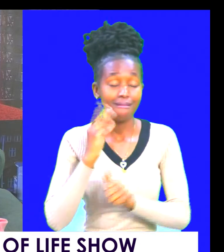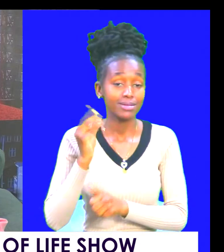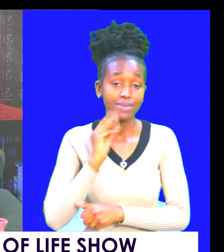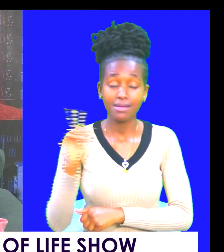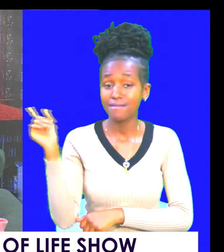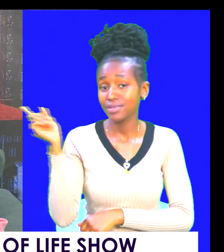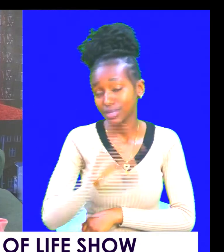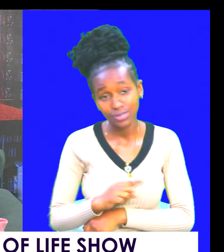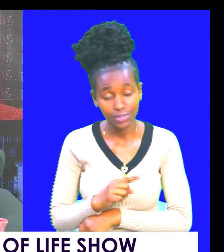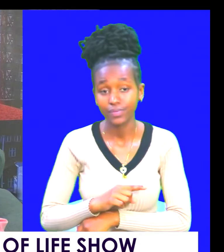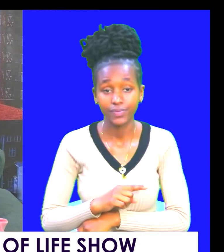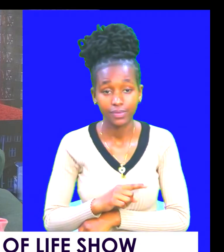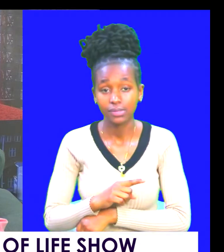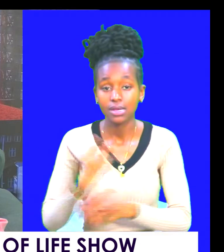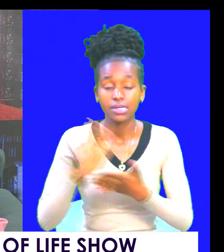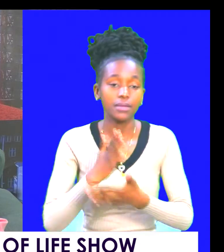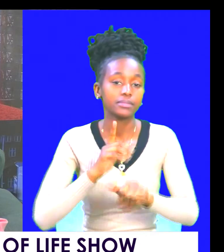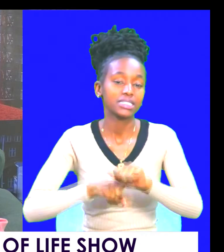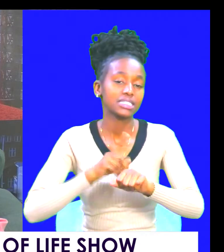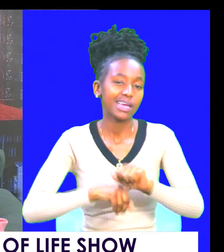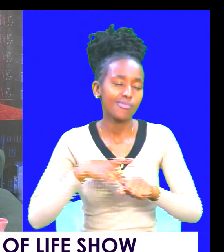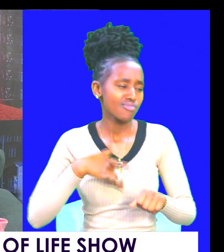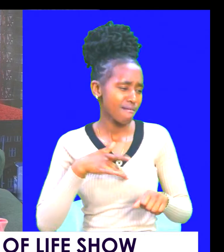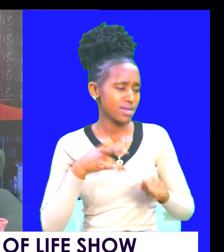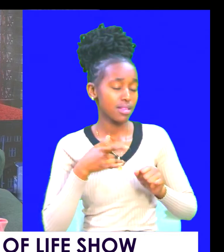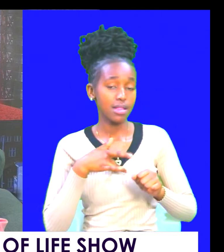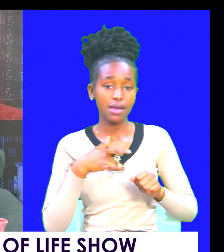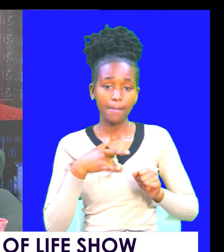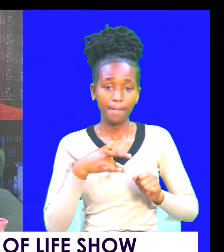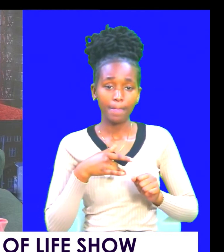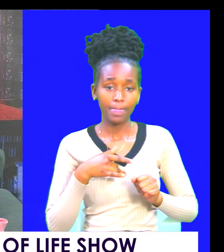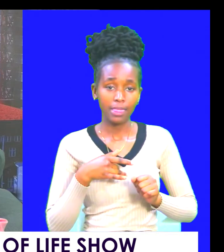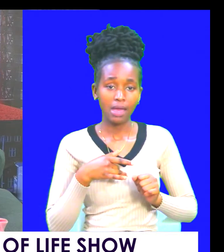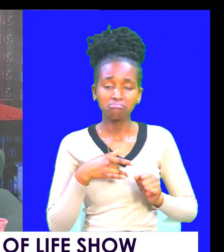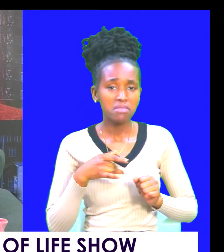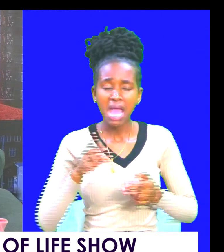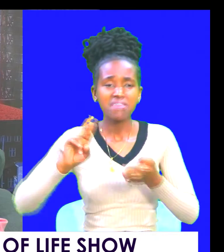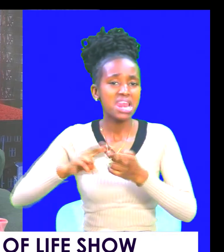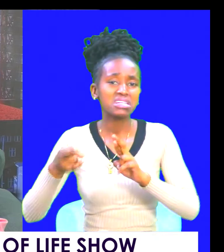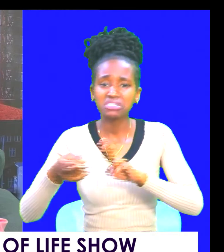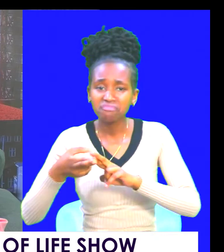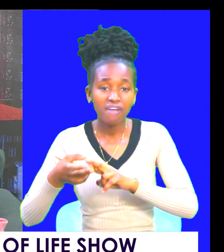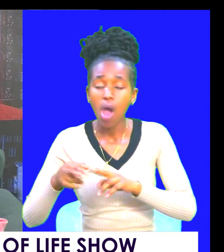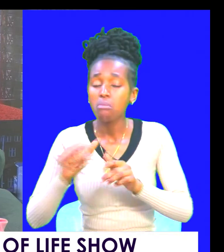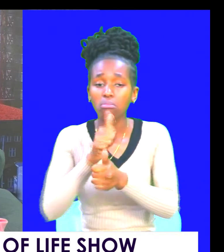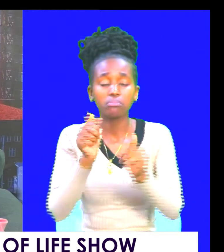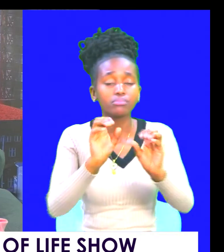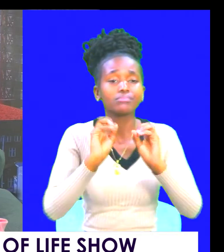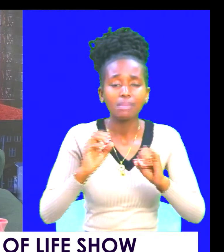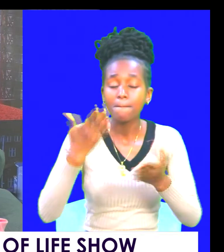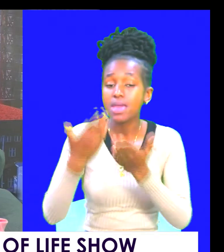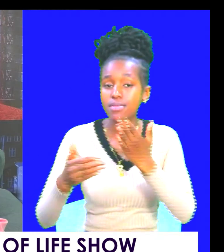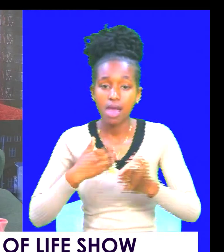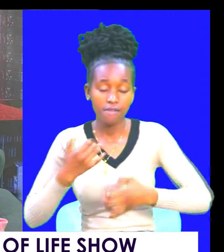experiencing. Probably a loved one is not well, emotional trouble of some